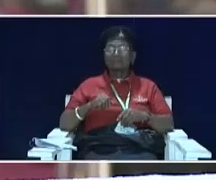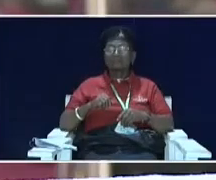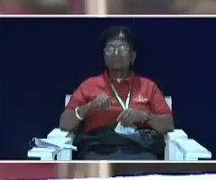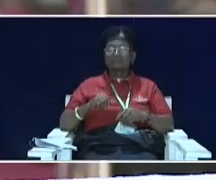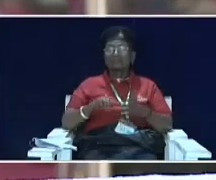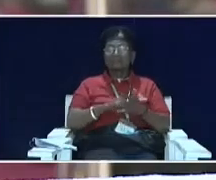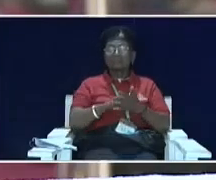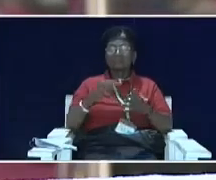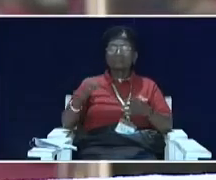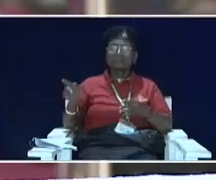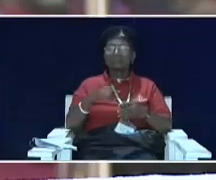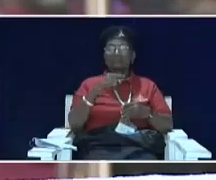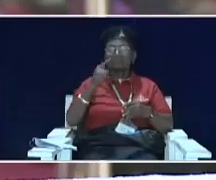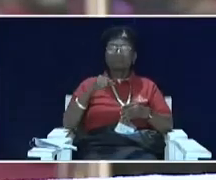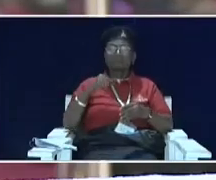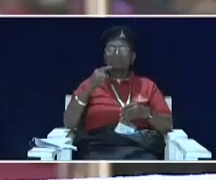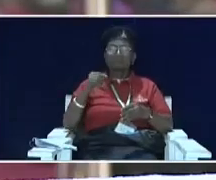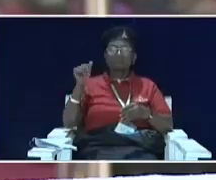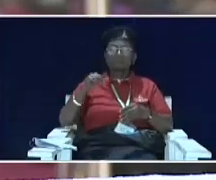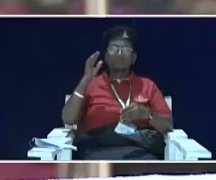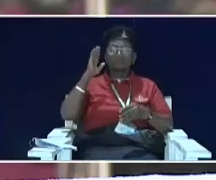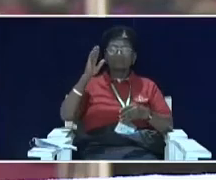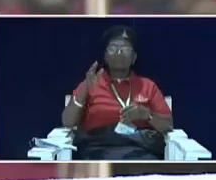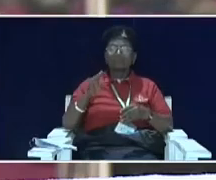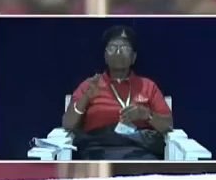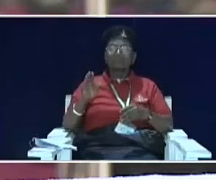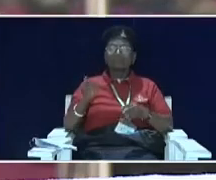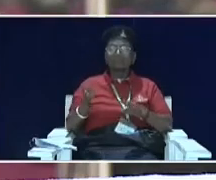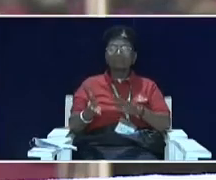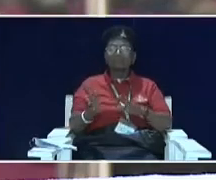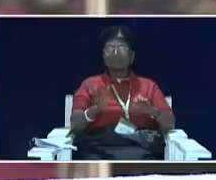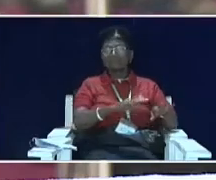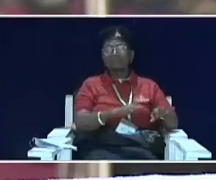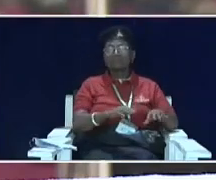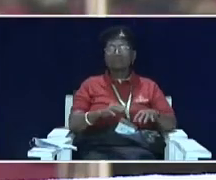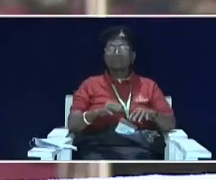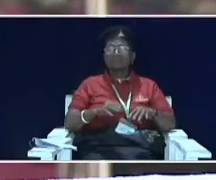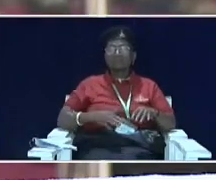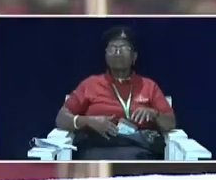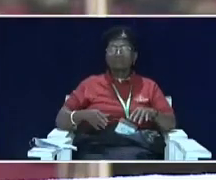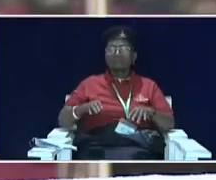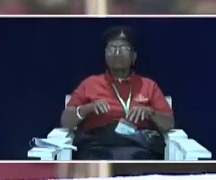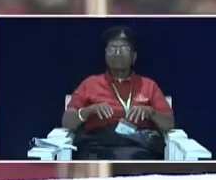now. See what God had done.